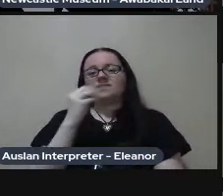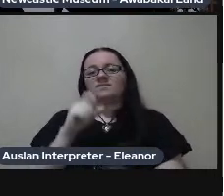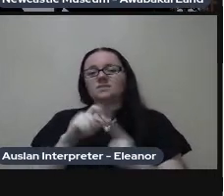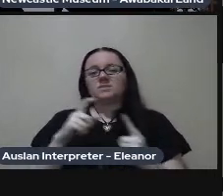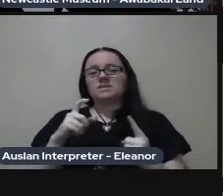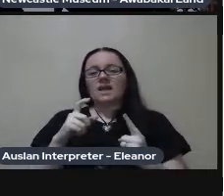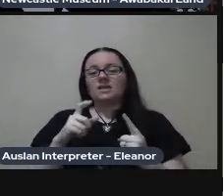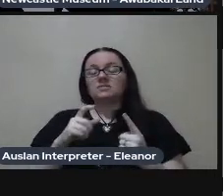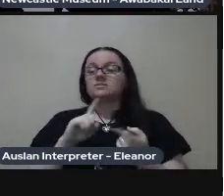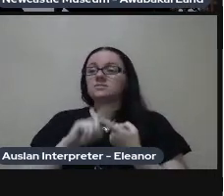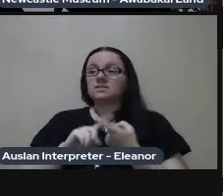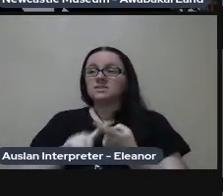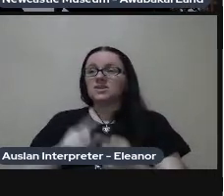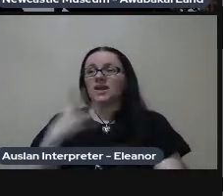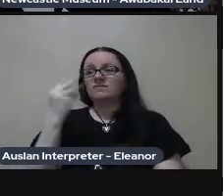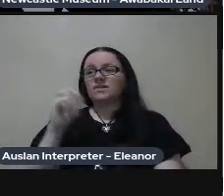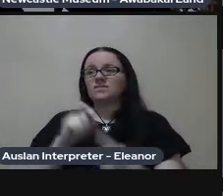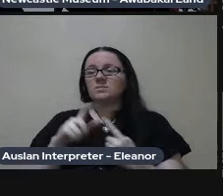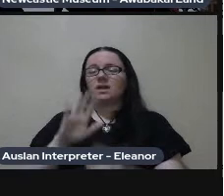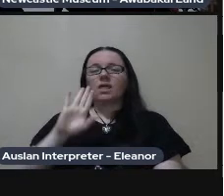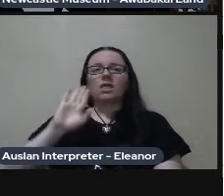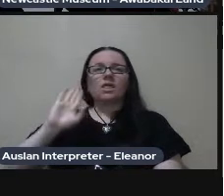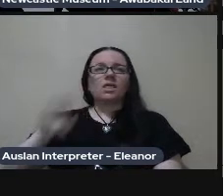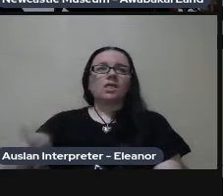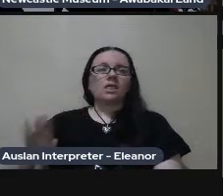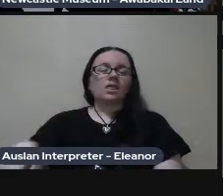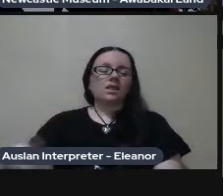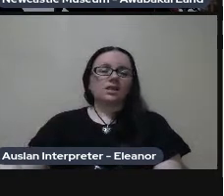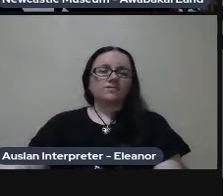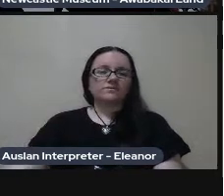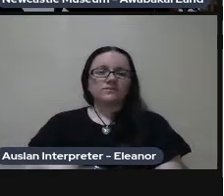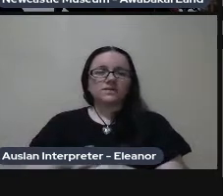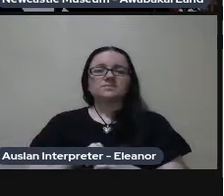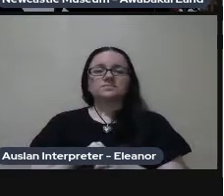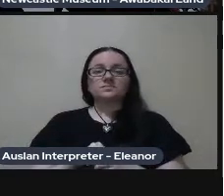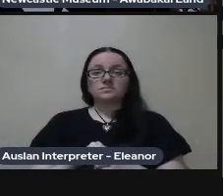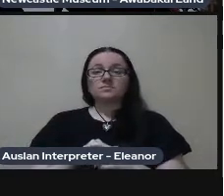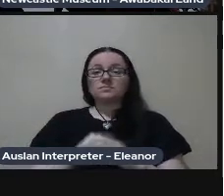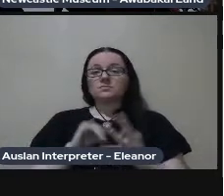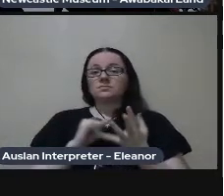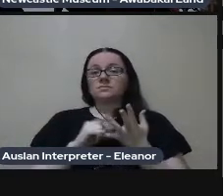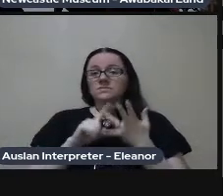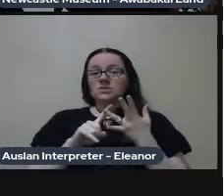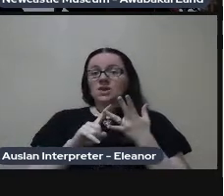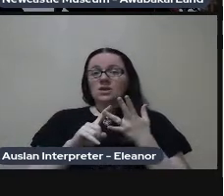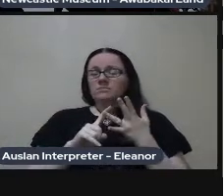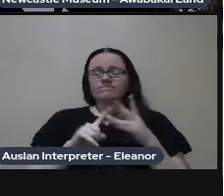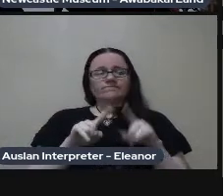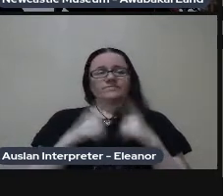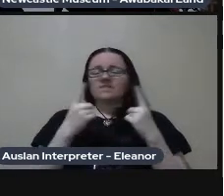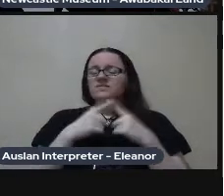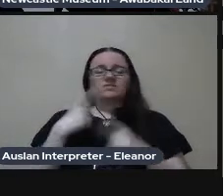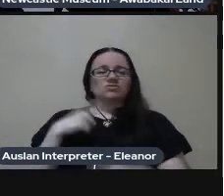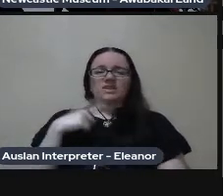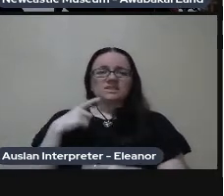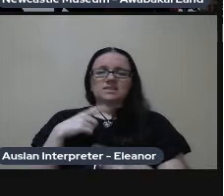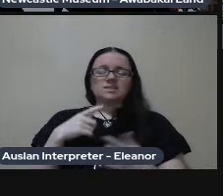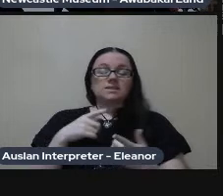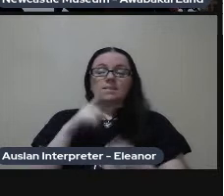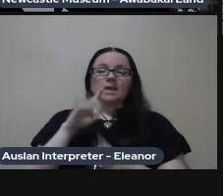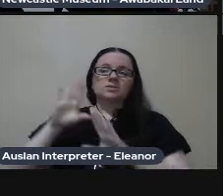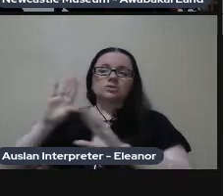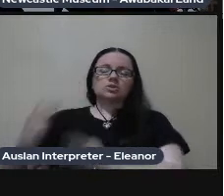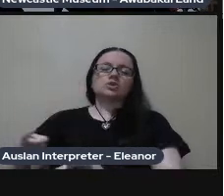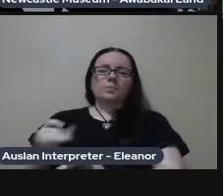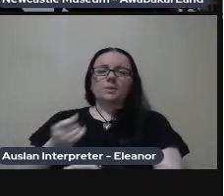half of the people who are at risk of stroke or maybe have already experienced a stroke for different reasons stop their